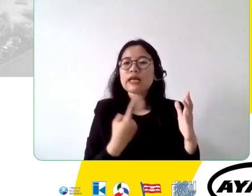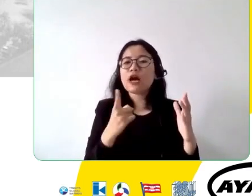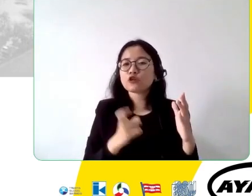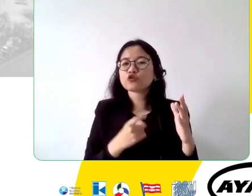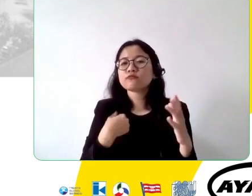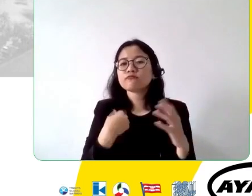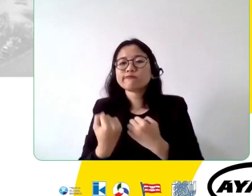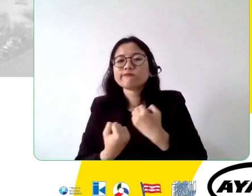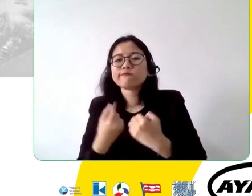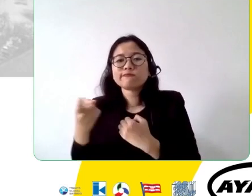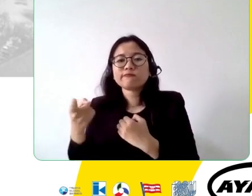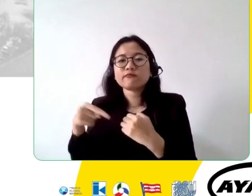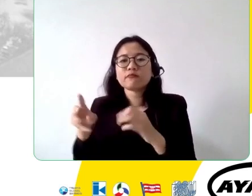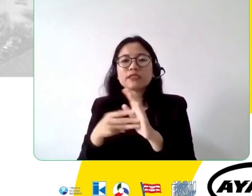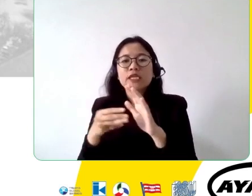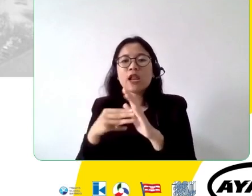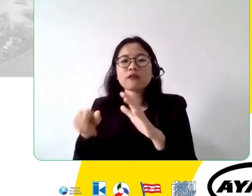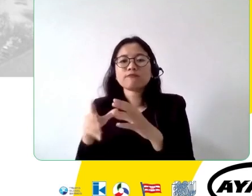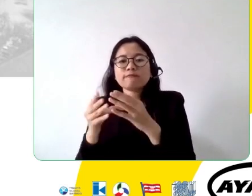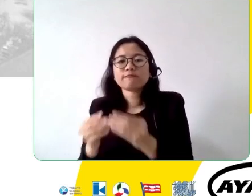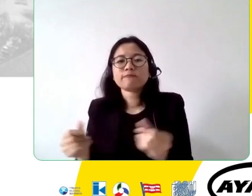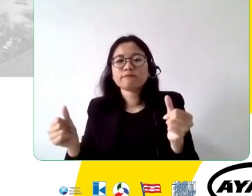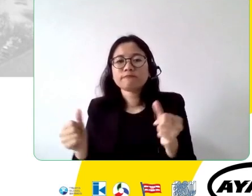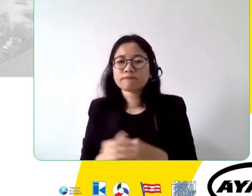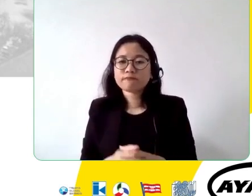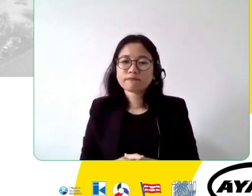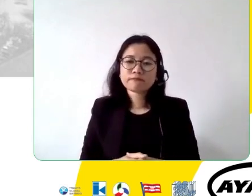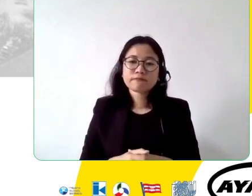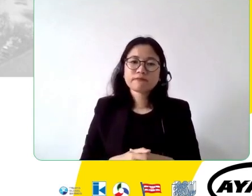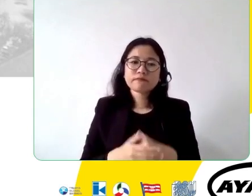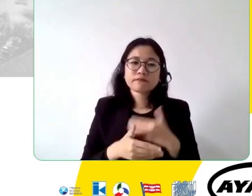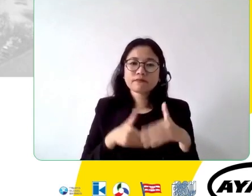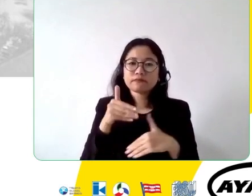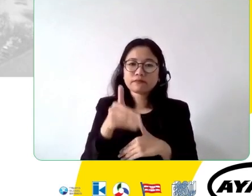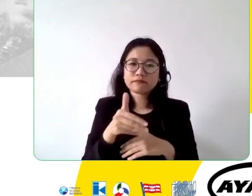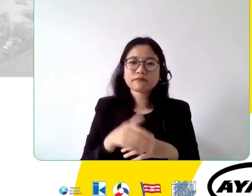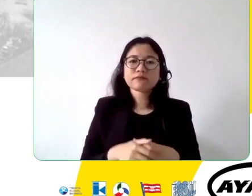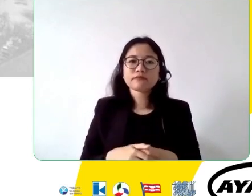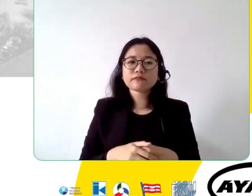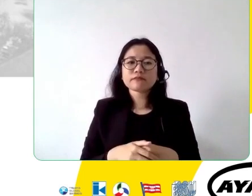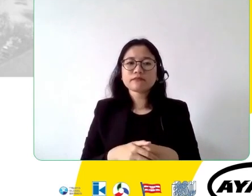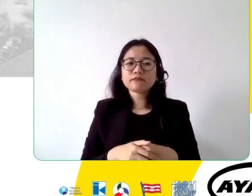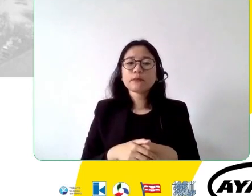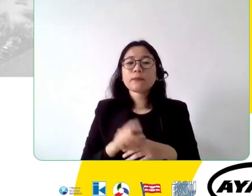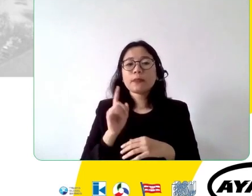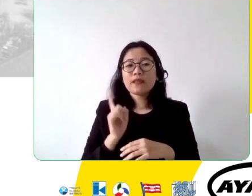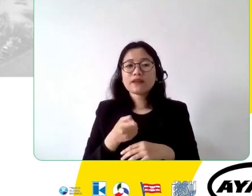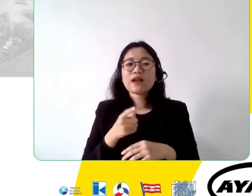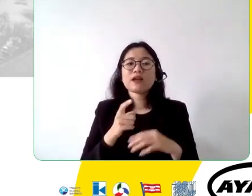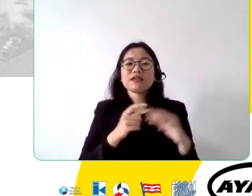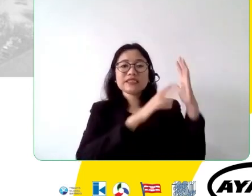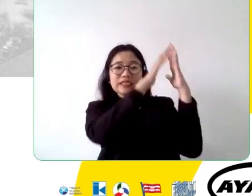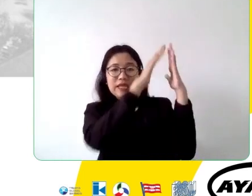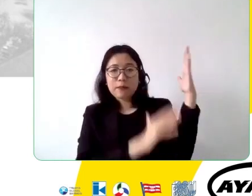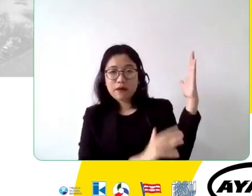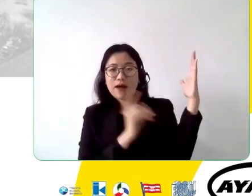And we can share the scheme of how the climate change is